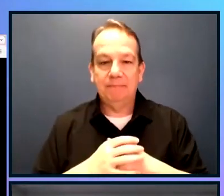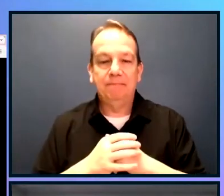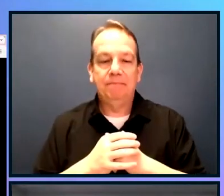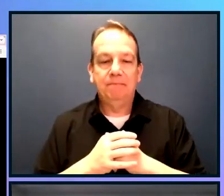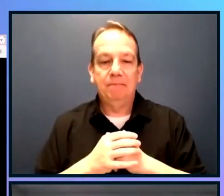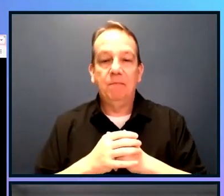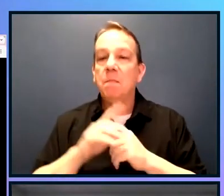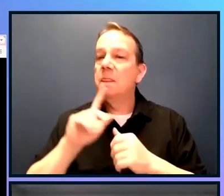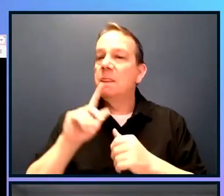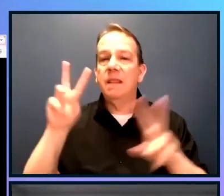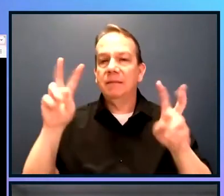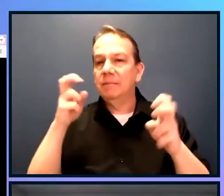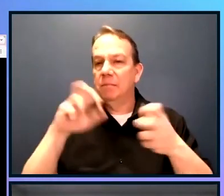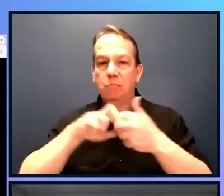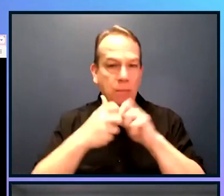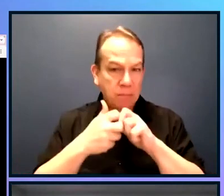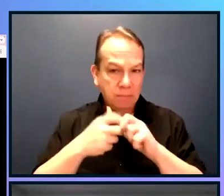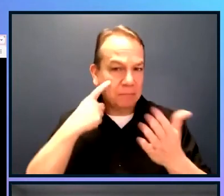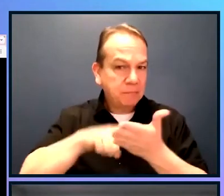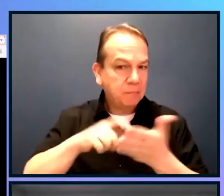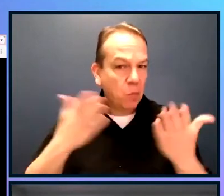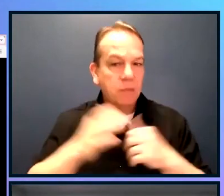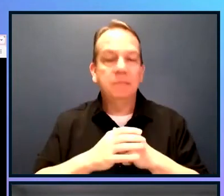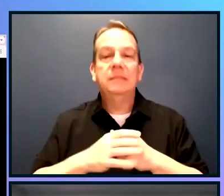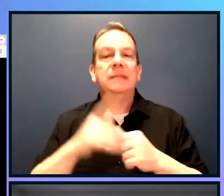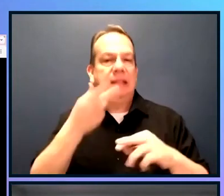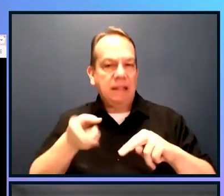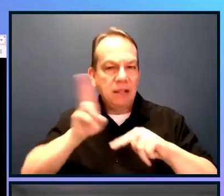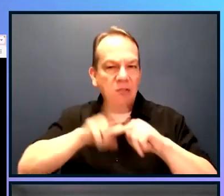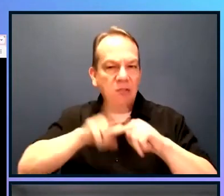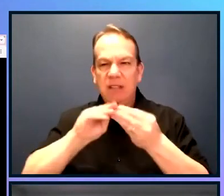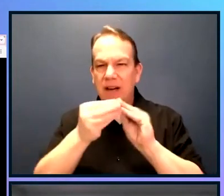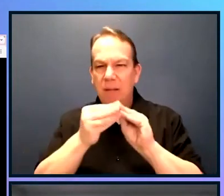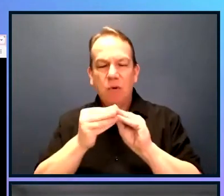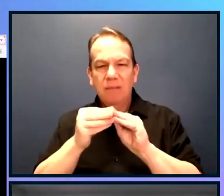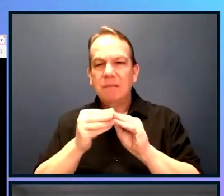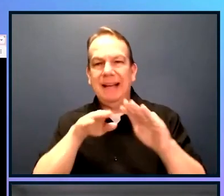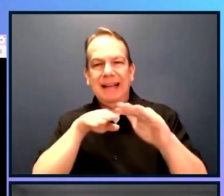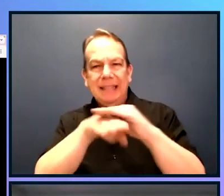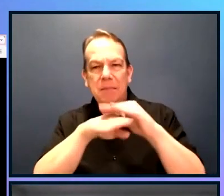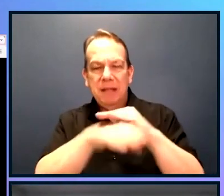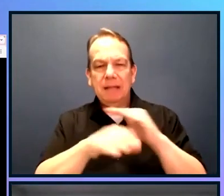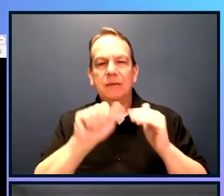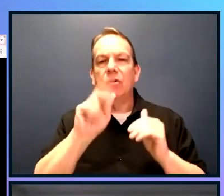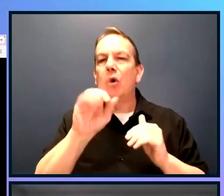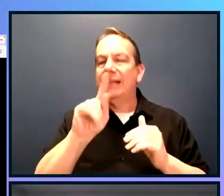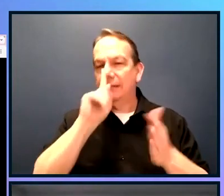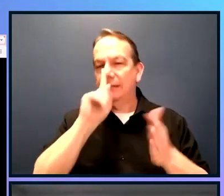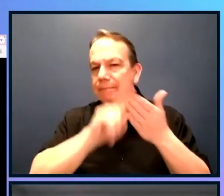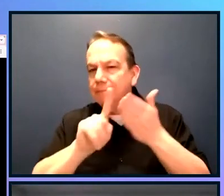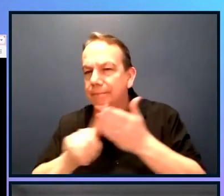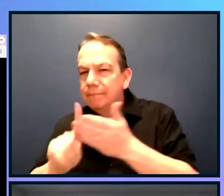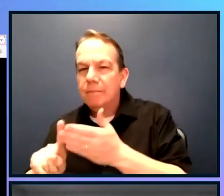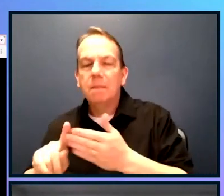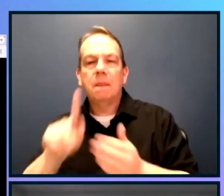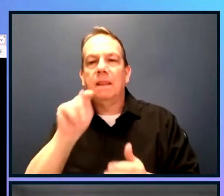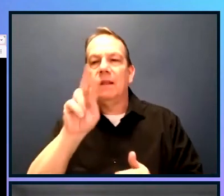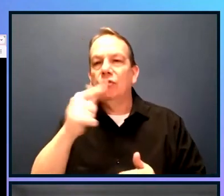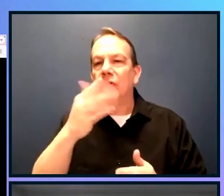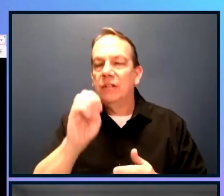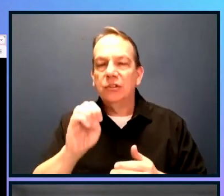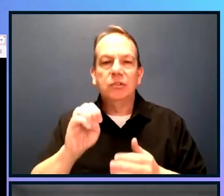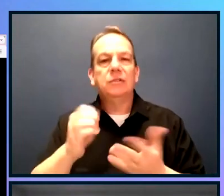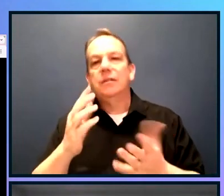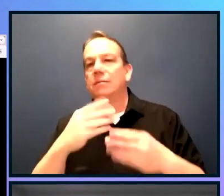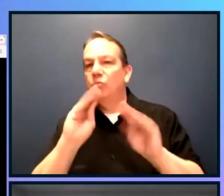The problem that we identified was that we were seeing an increased volume of accessibility audit issues to triage, provide guidance